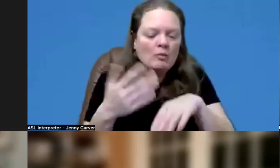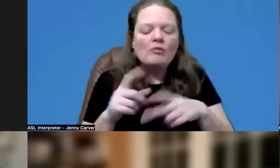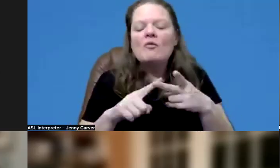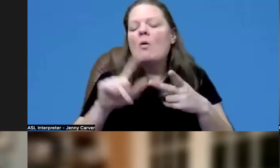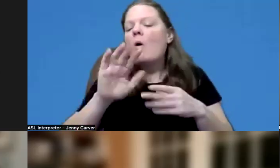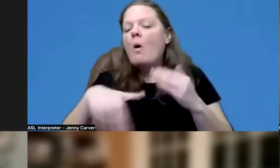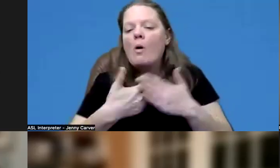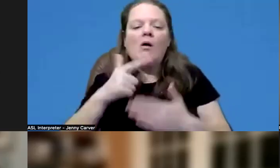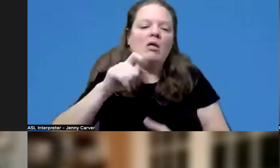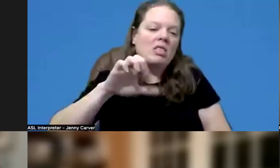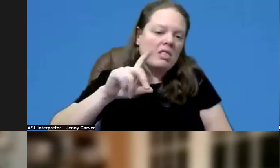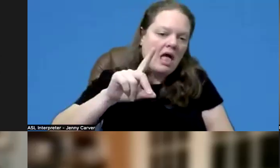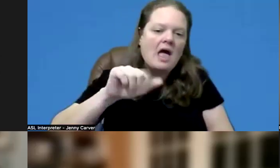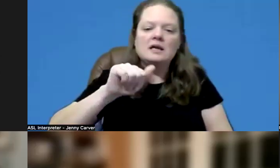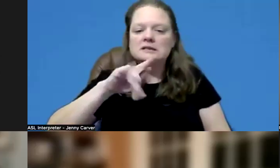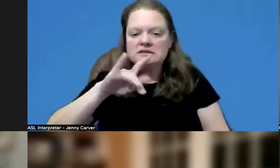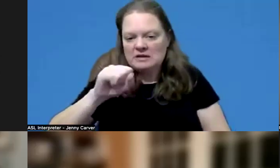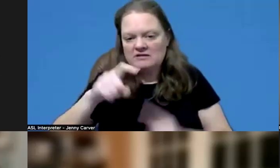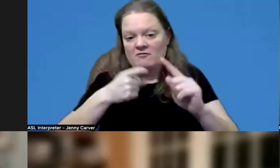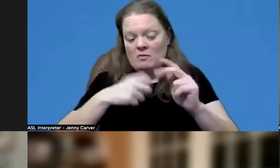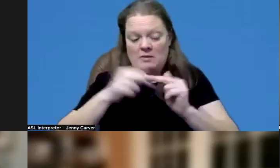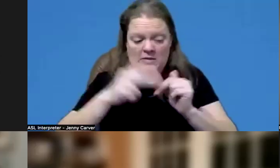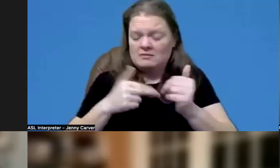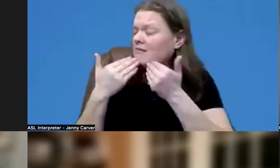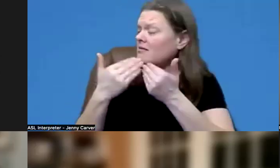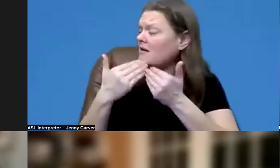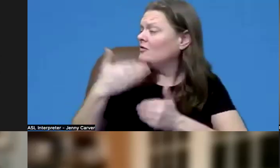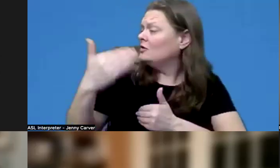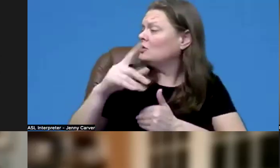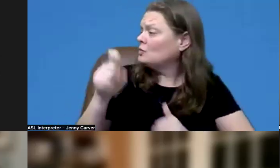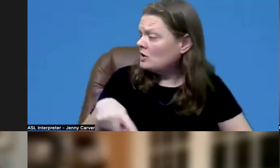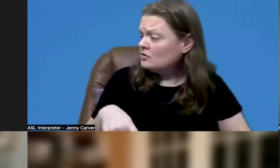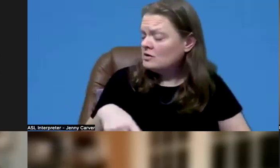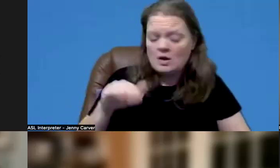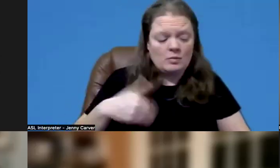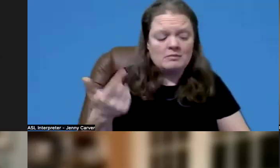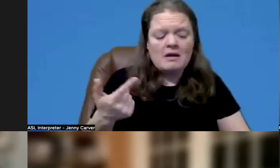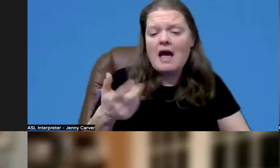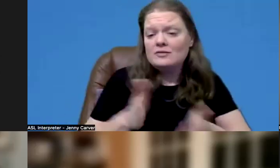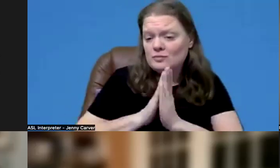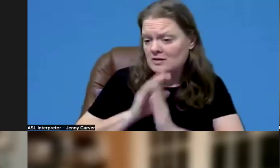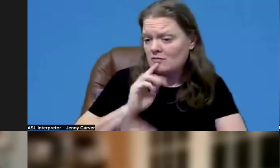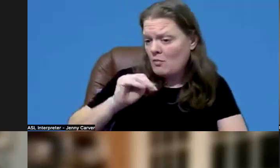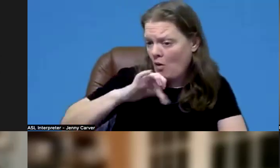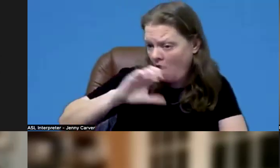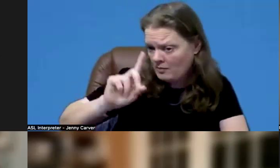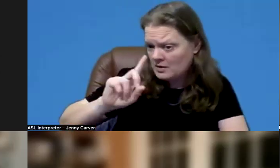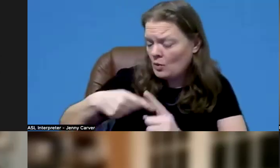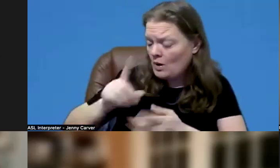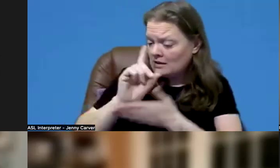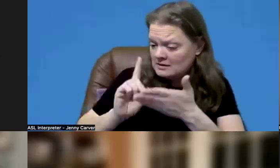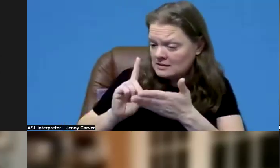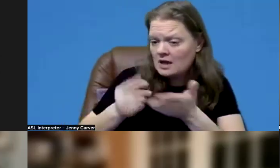and abatement. Awesome. Thank you. This next one I'll also direct to you, Mohammed, is when does the design go before